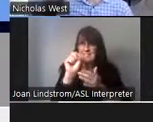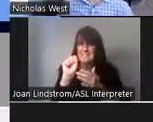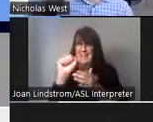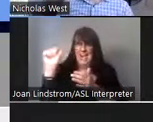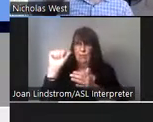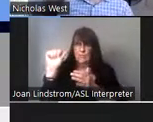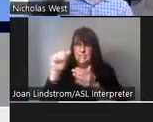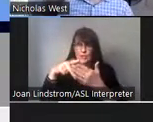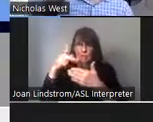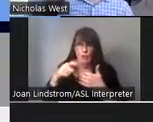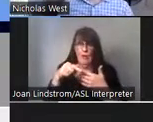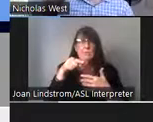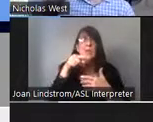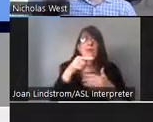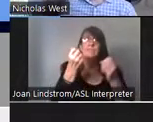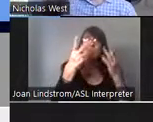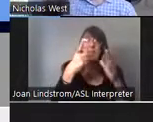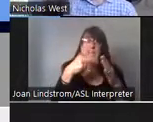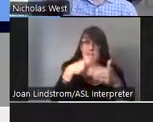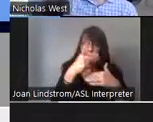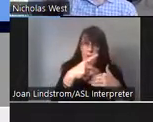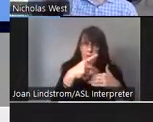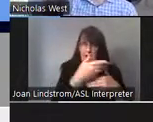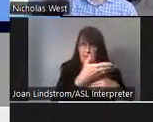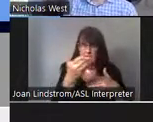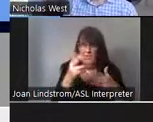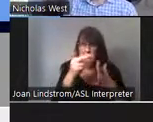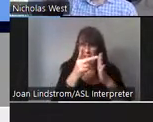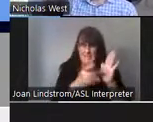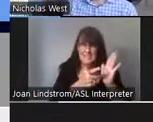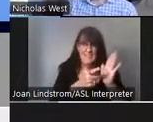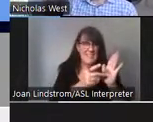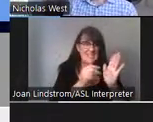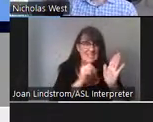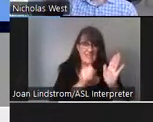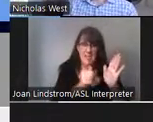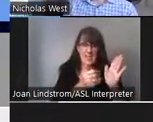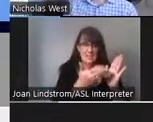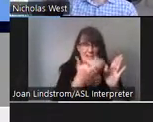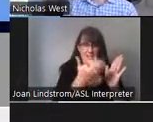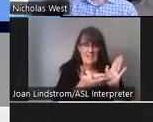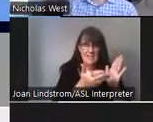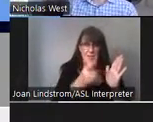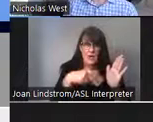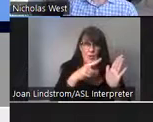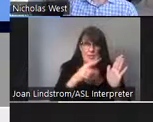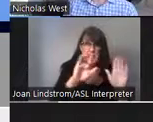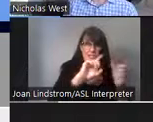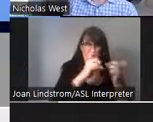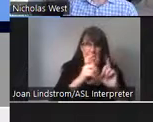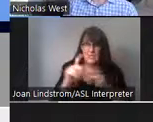programs. So for many of our programs, the underlying policy is not the FAR, and so we've tailored the training